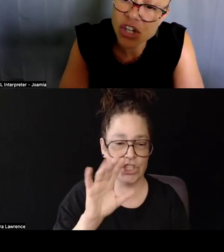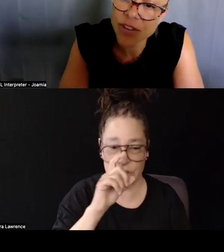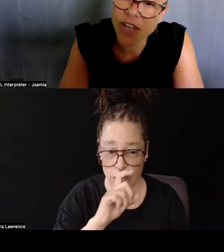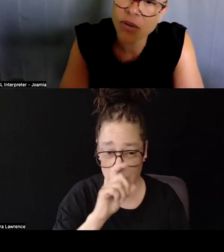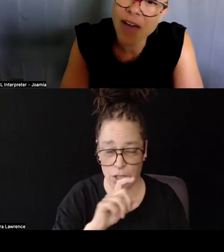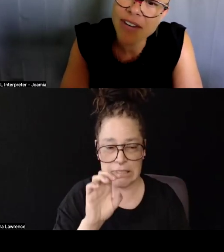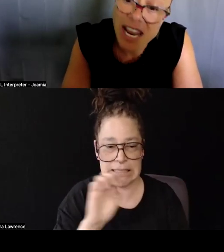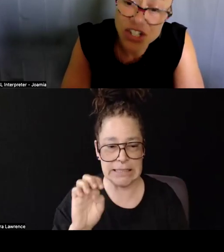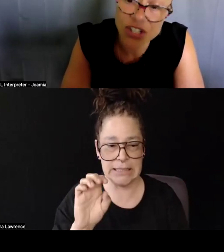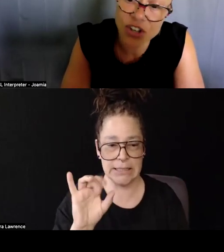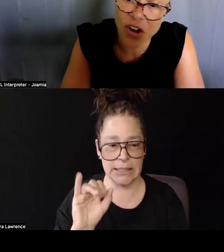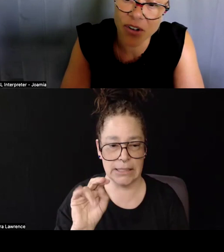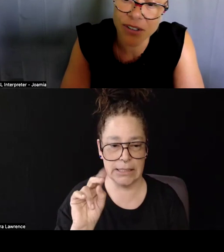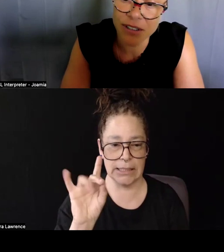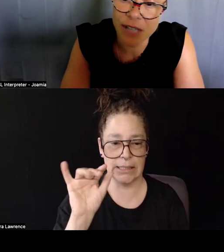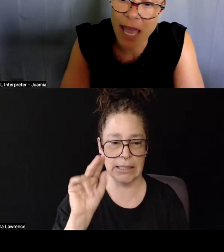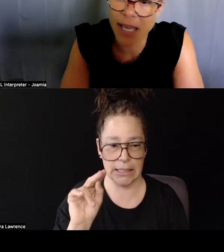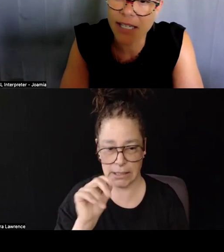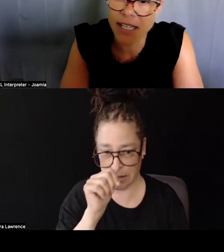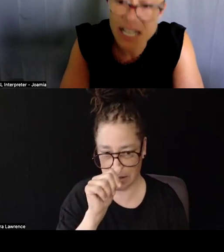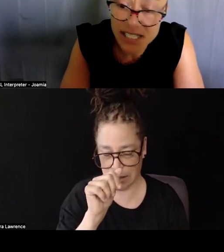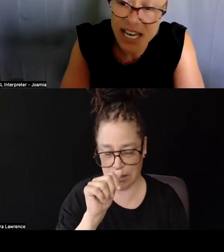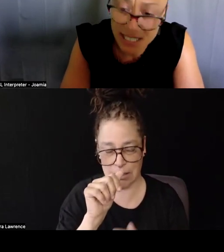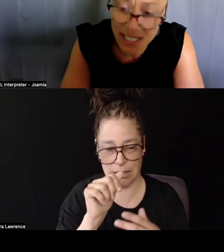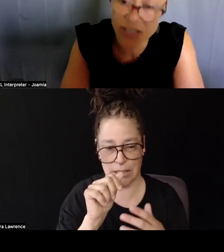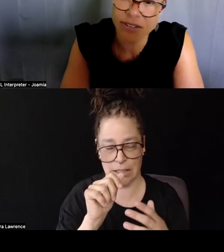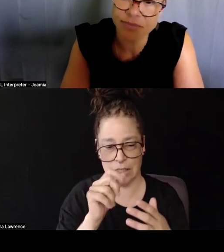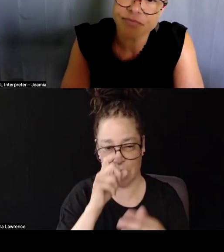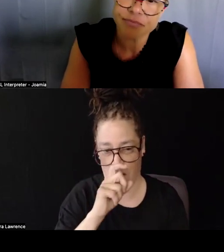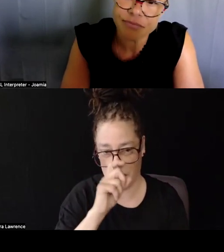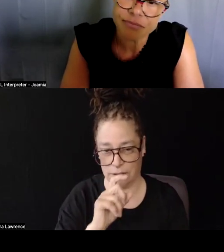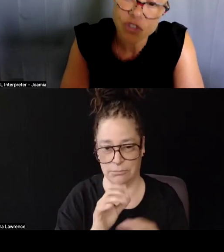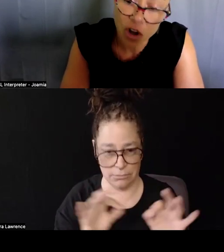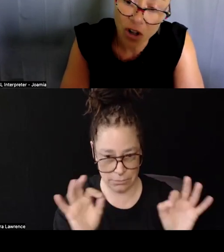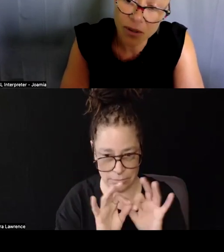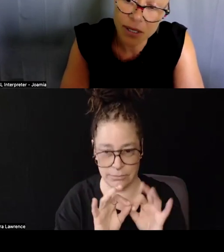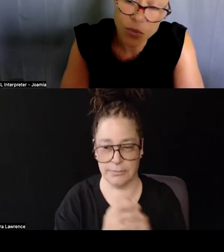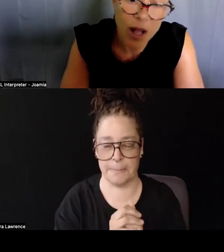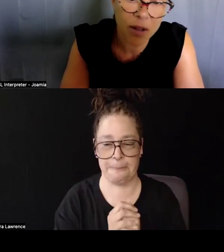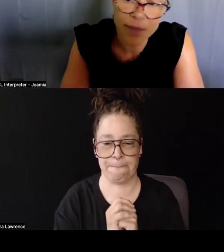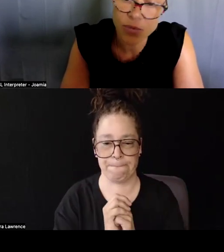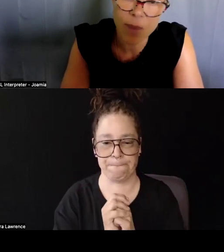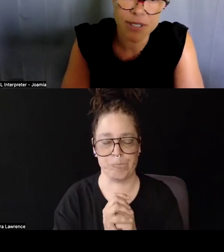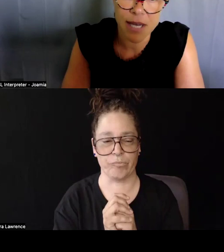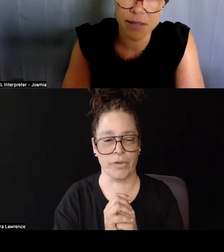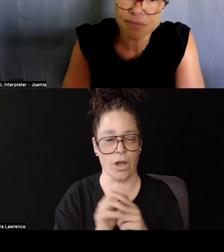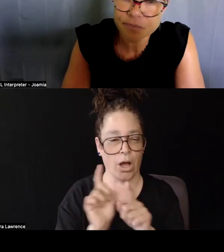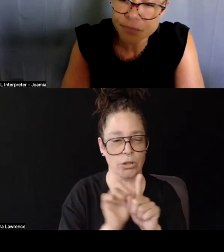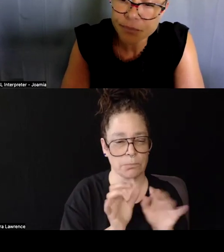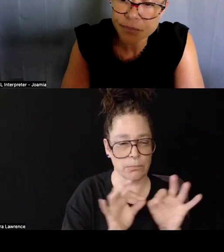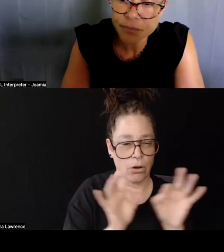Making sure that you have an Asian doll and an East Indian doll as well that's